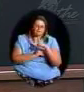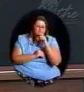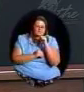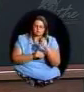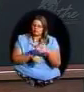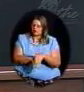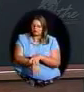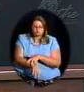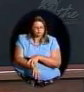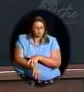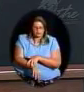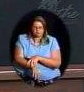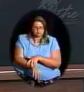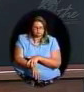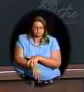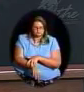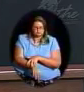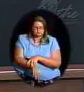slowing down.